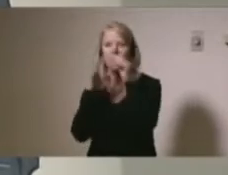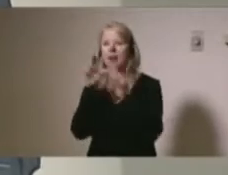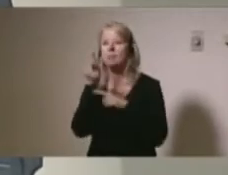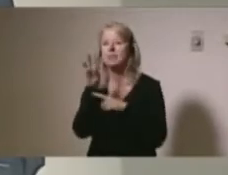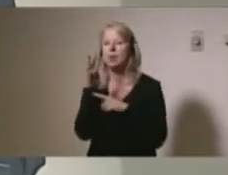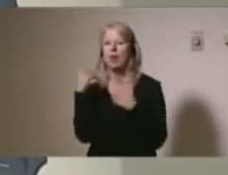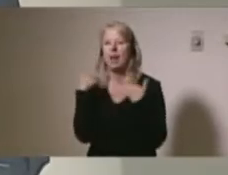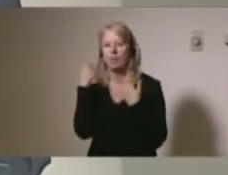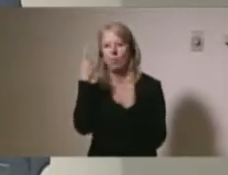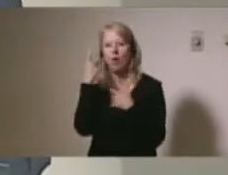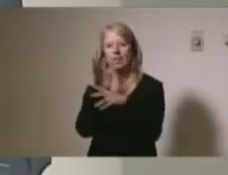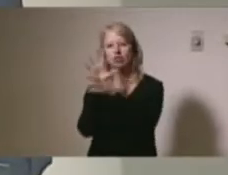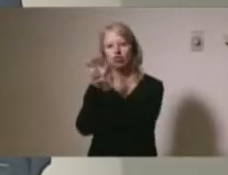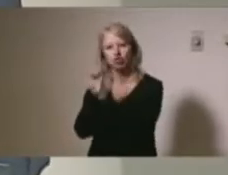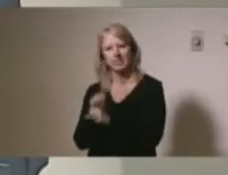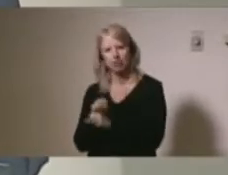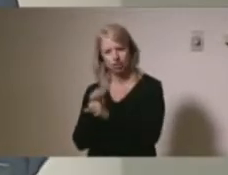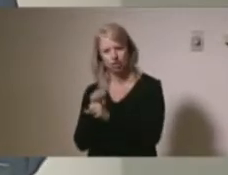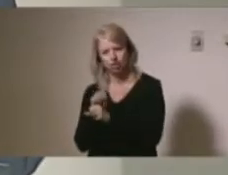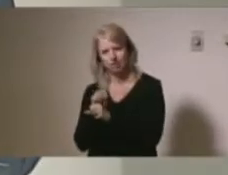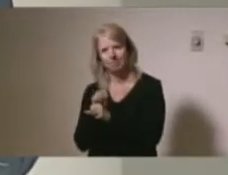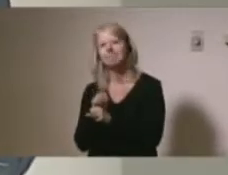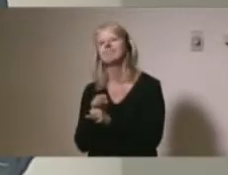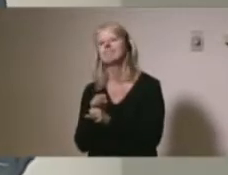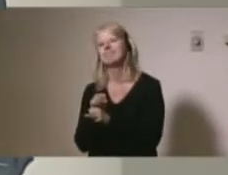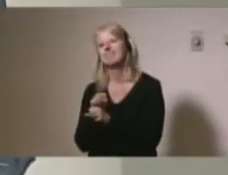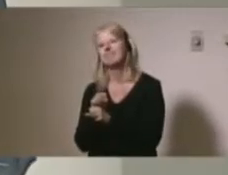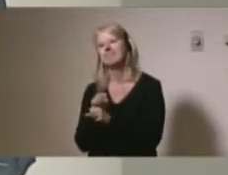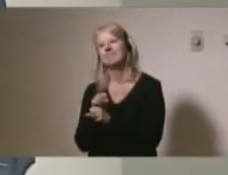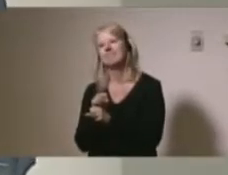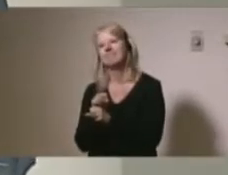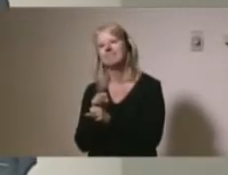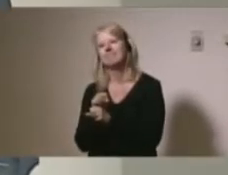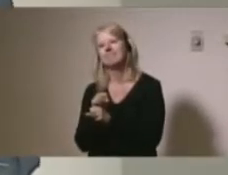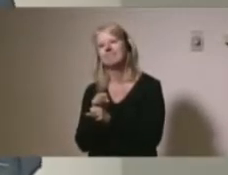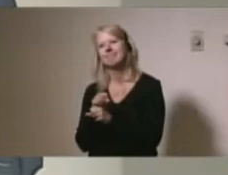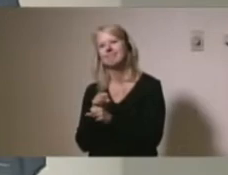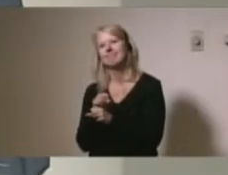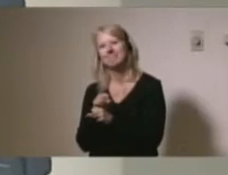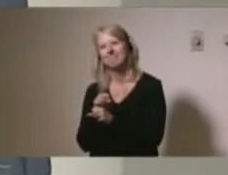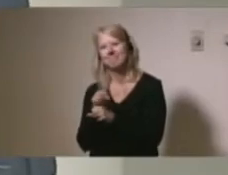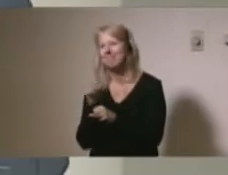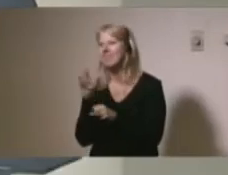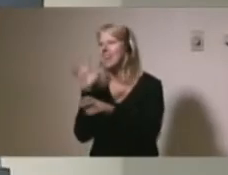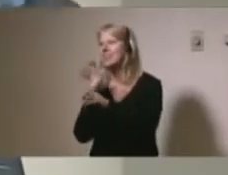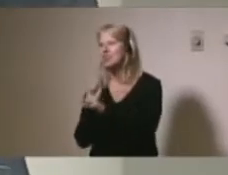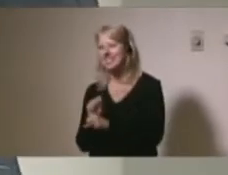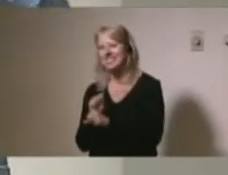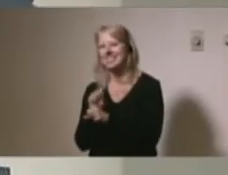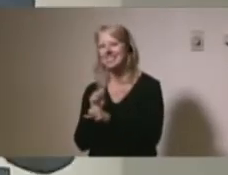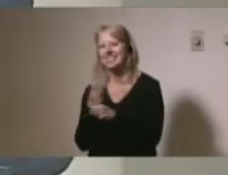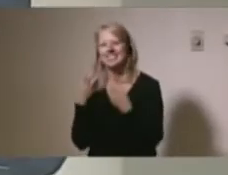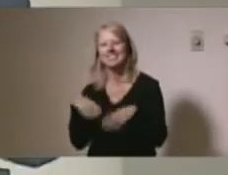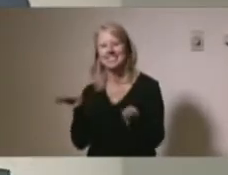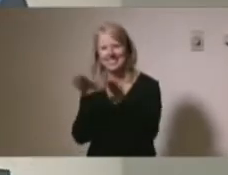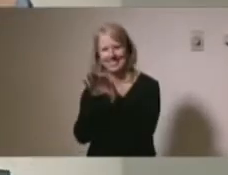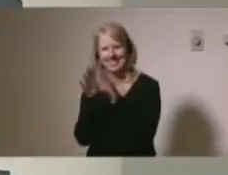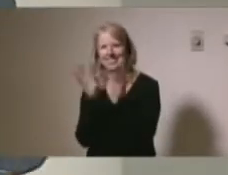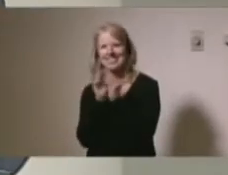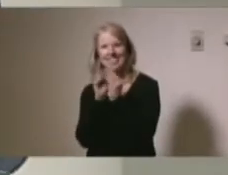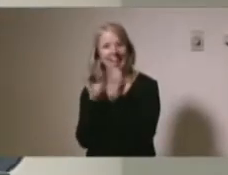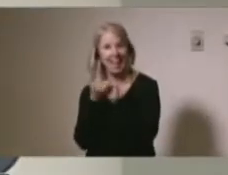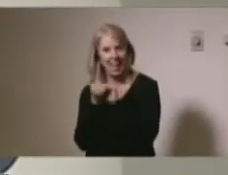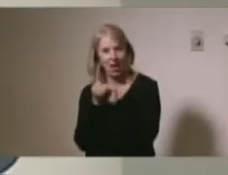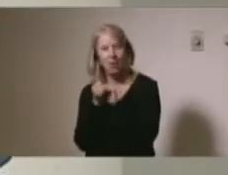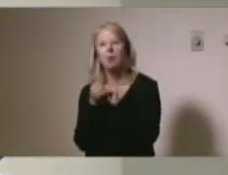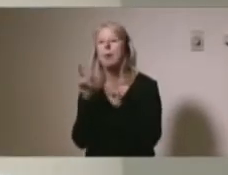tradition. We often and we always conclude our meetings. People